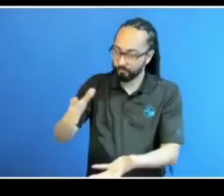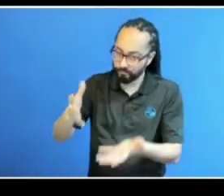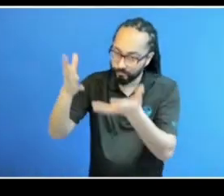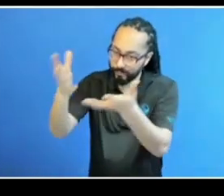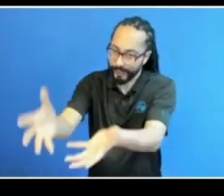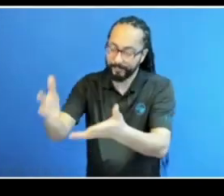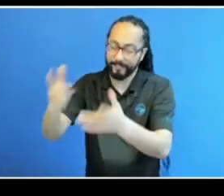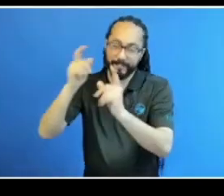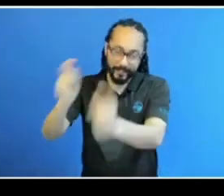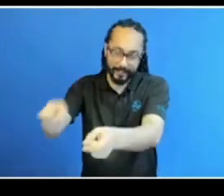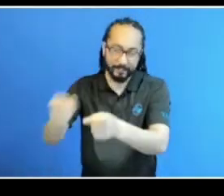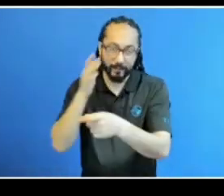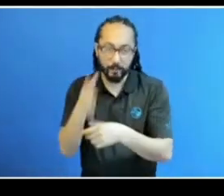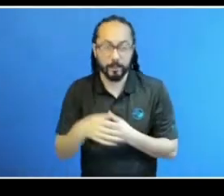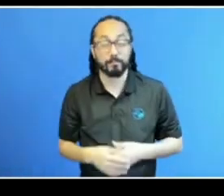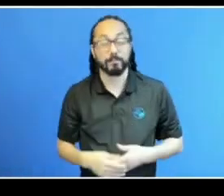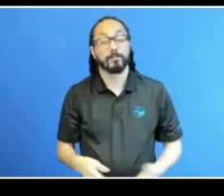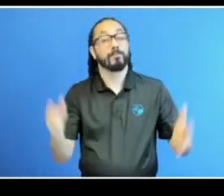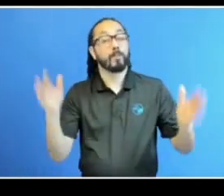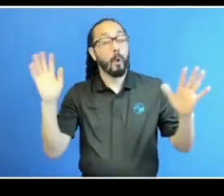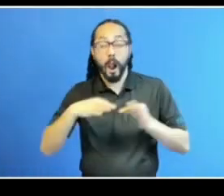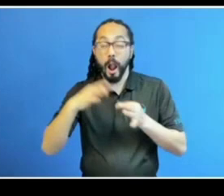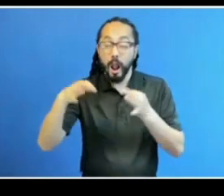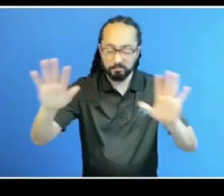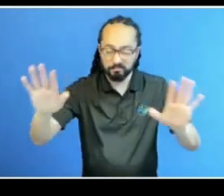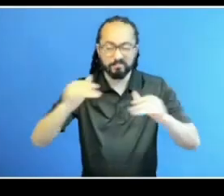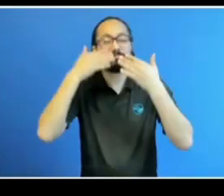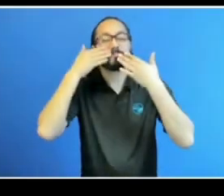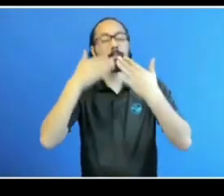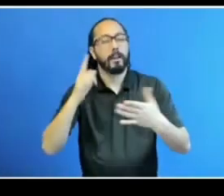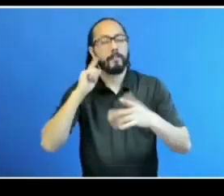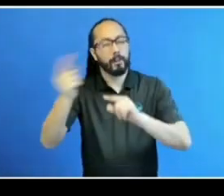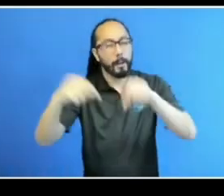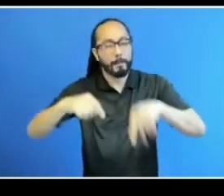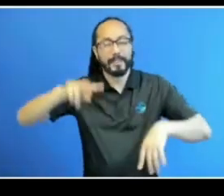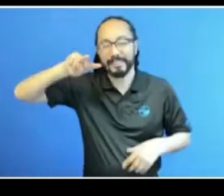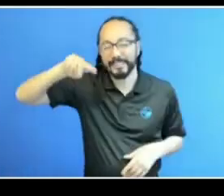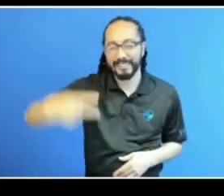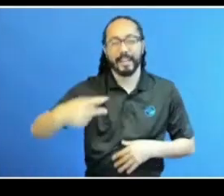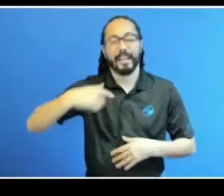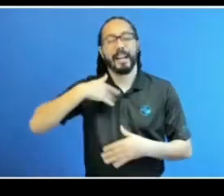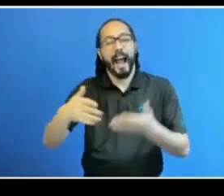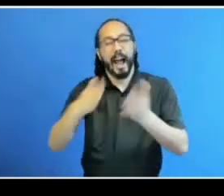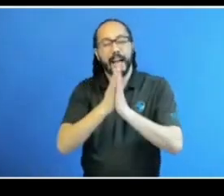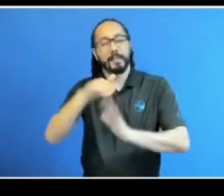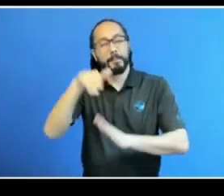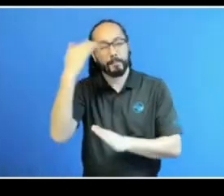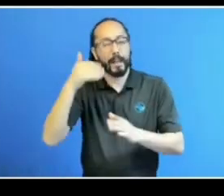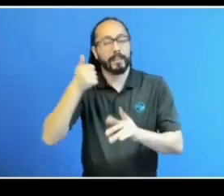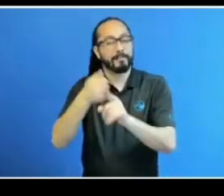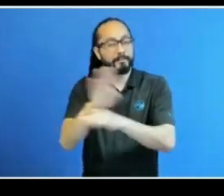ado, thank you guys so much for attending the second annual Ask a Black Entrepreneur. I hope you have a fantastic rest